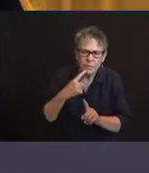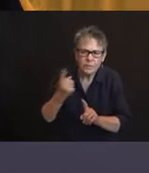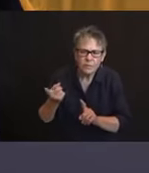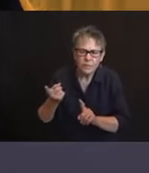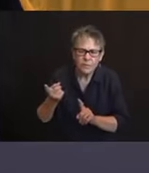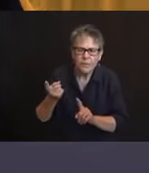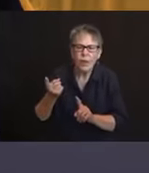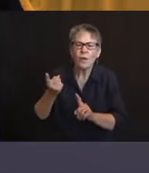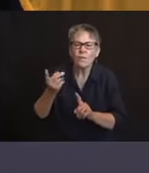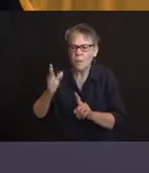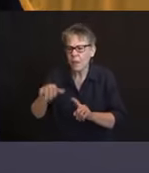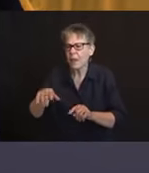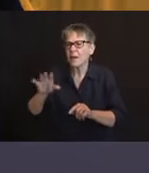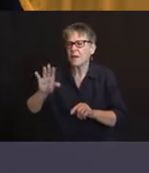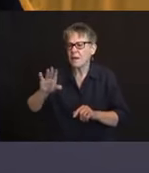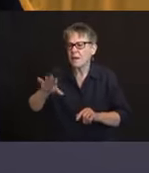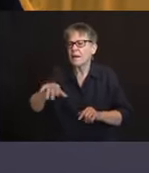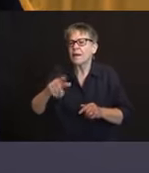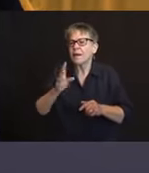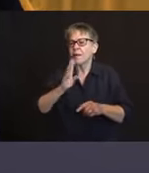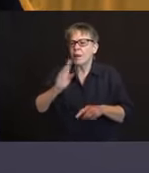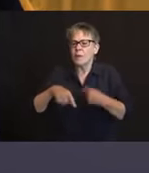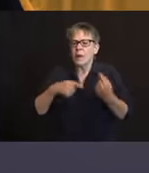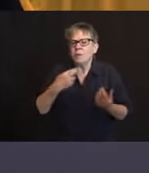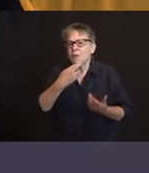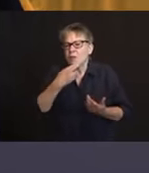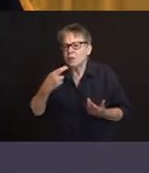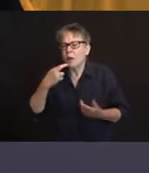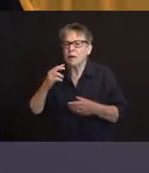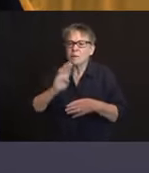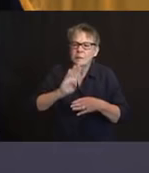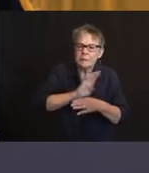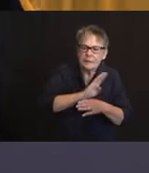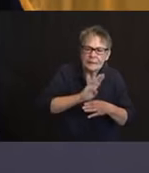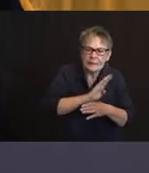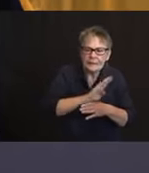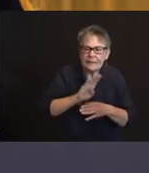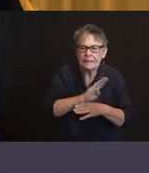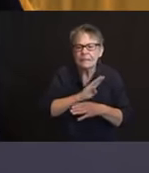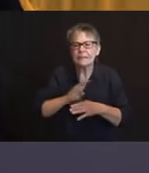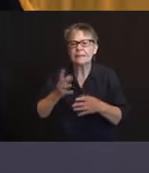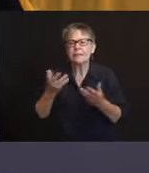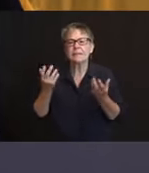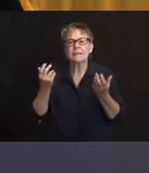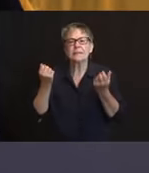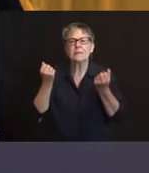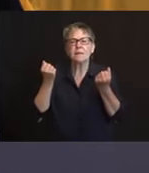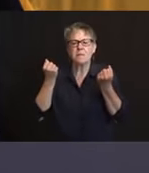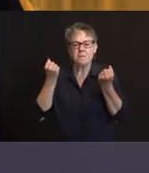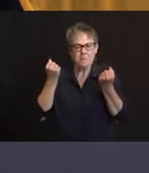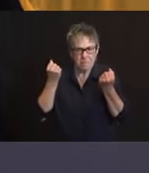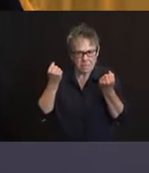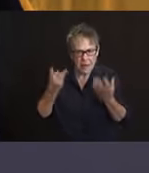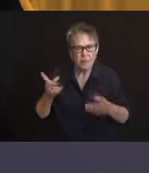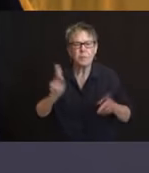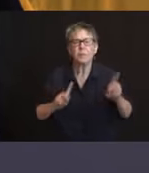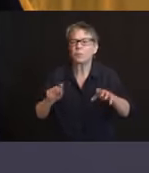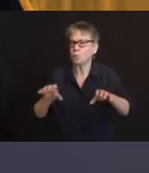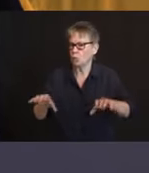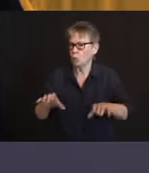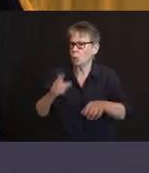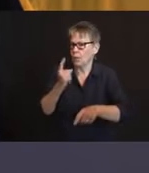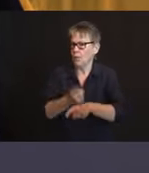or businesses, by the thousands, if not tens of thousands, folks have done the right thing. Pat mentioned the creativity, which has been